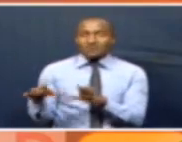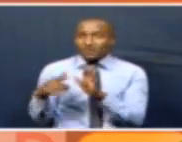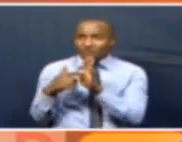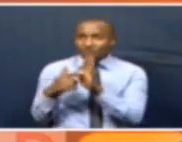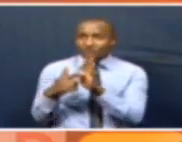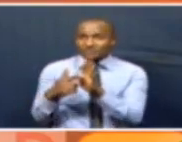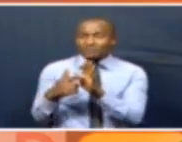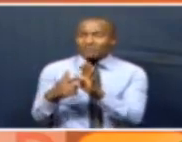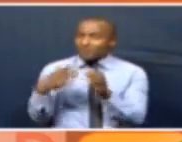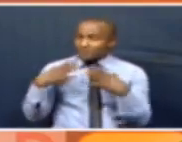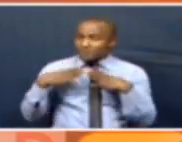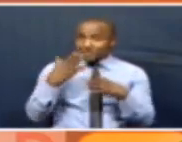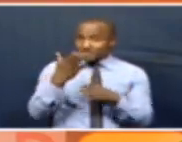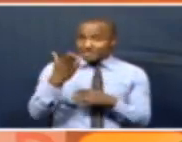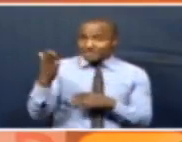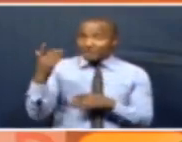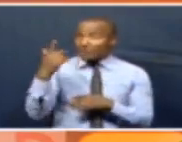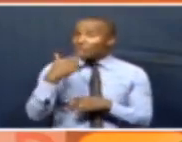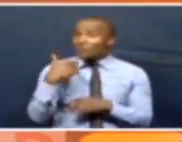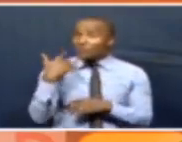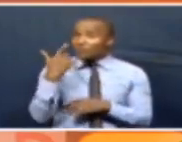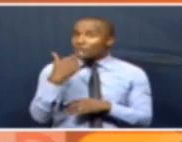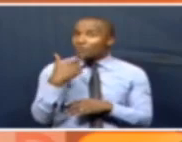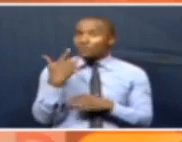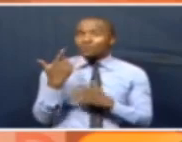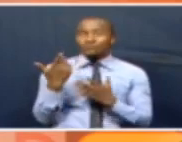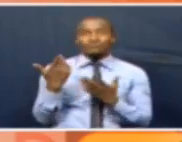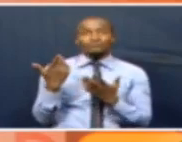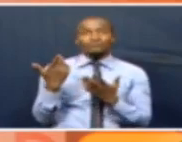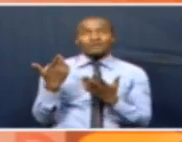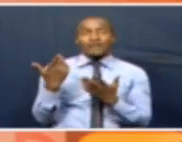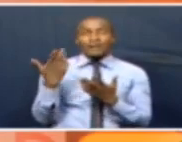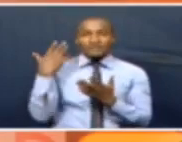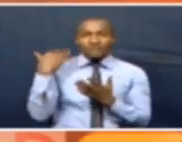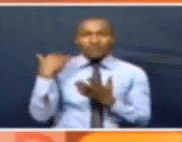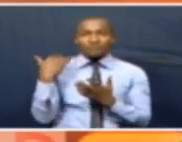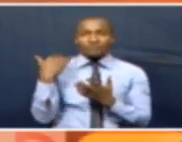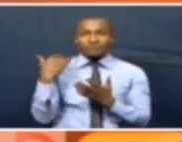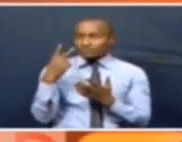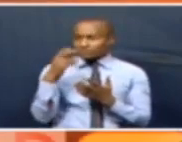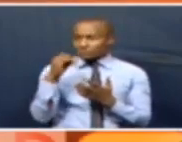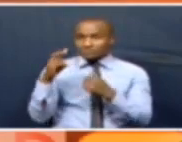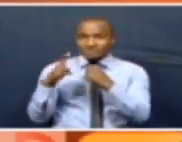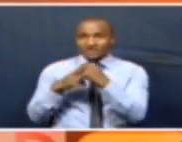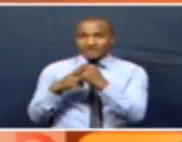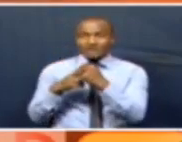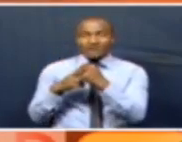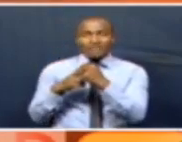many people who were displaced during the